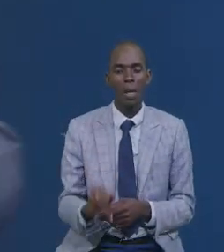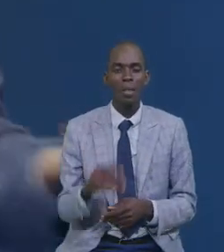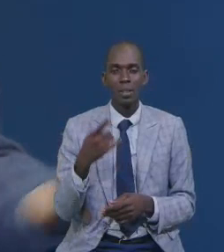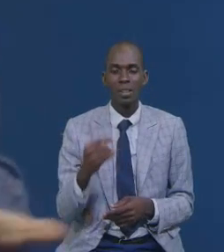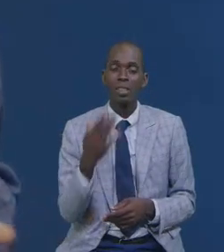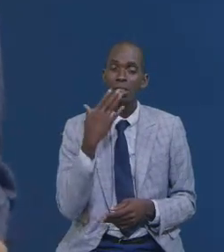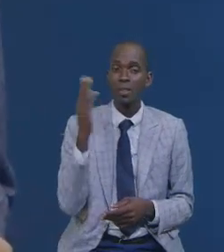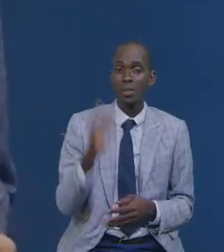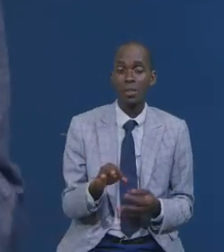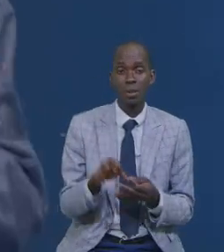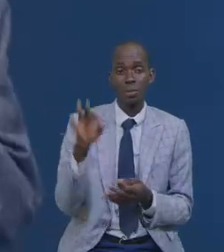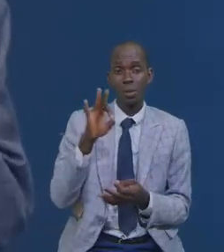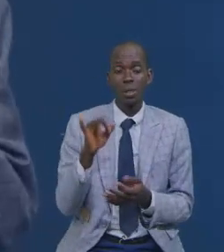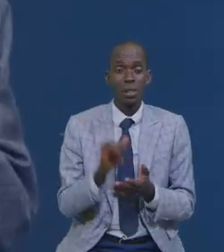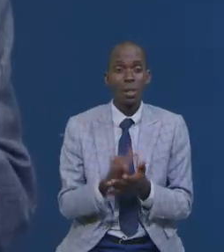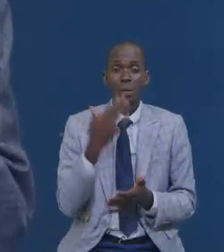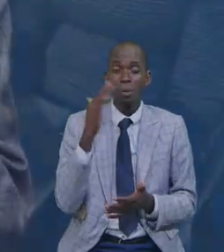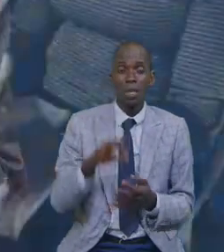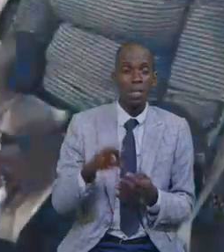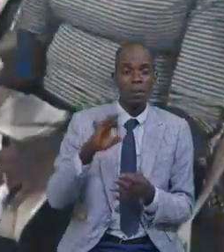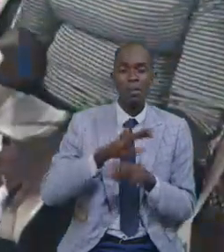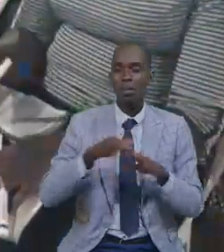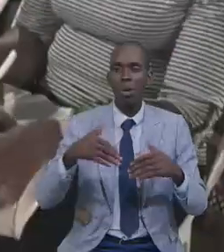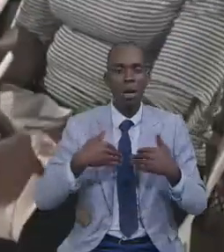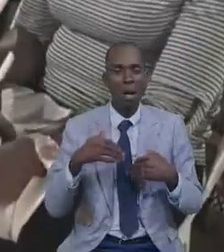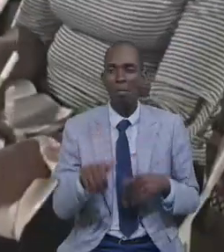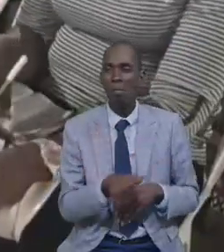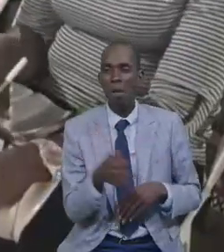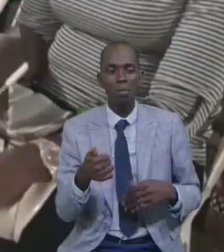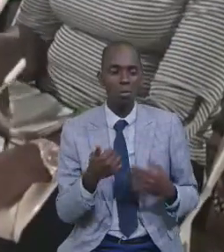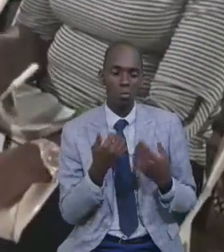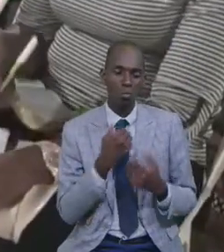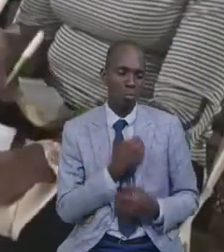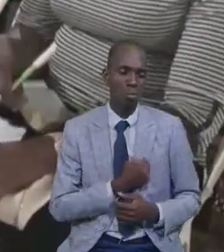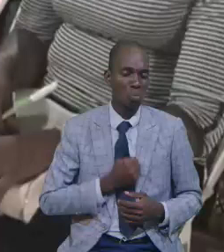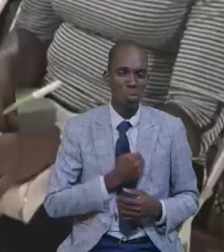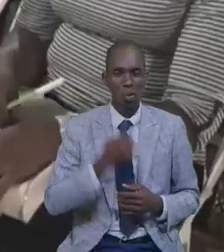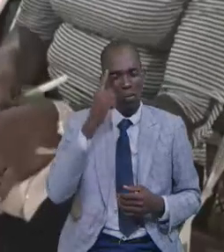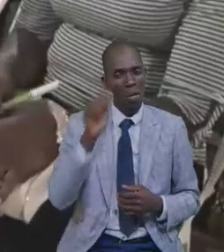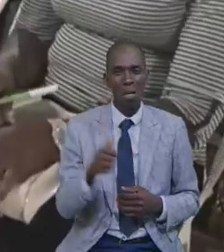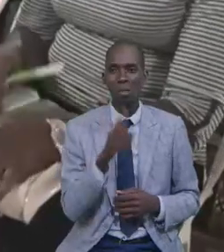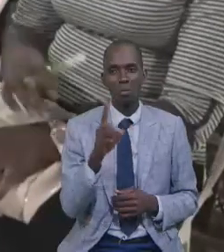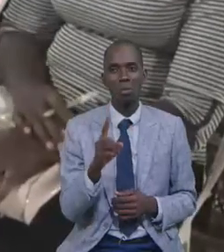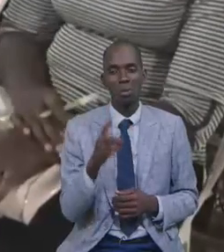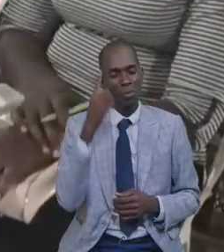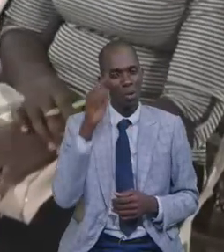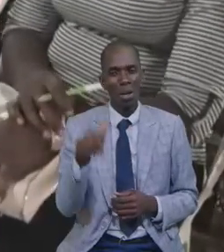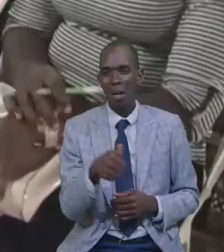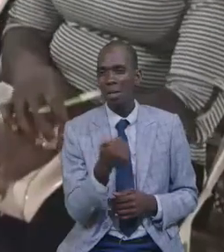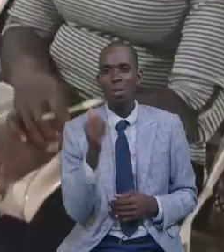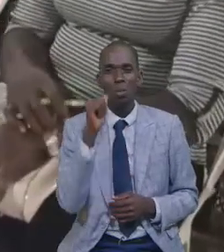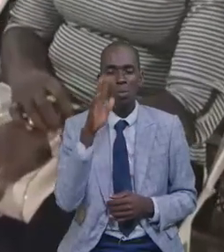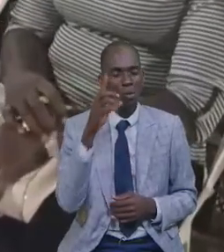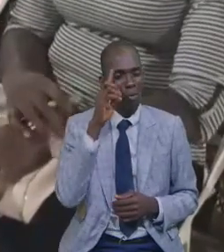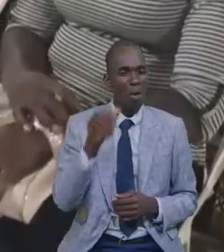the foul spirit doesn't have any pity for any man, for any woman, for any